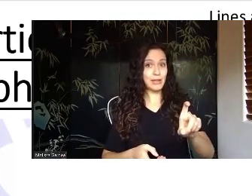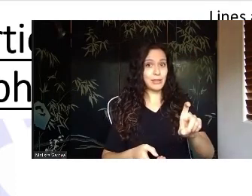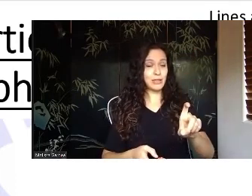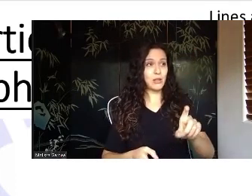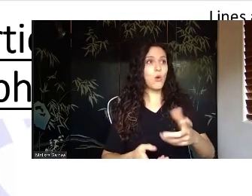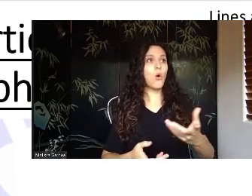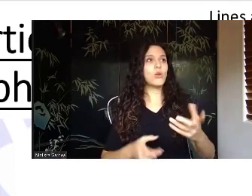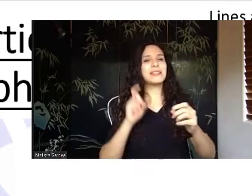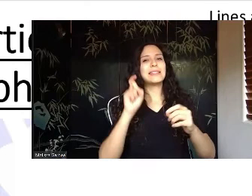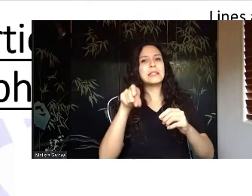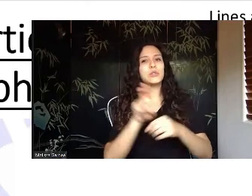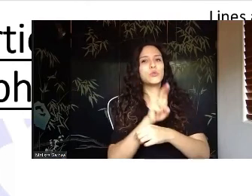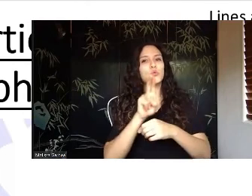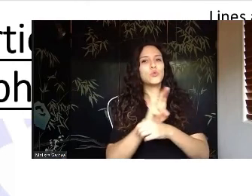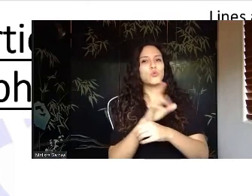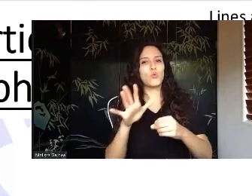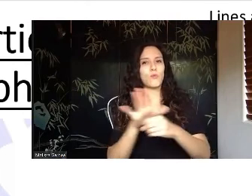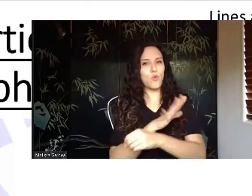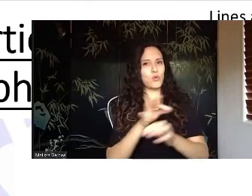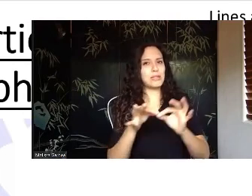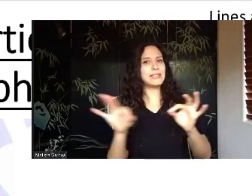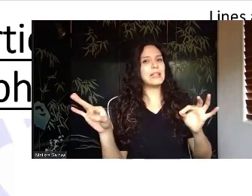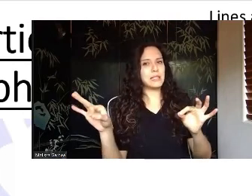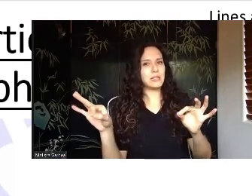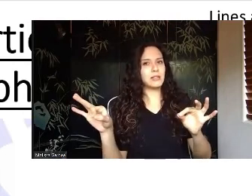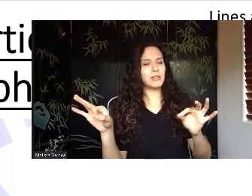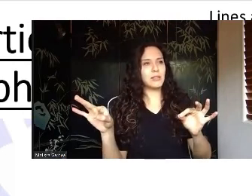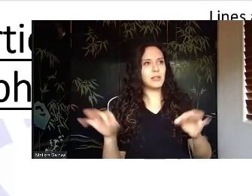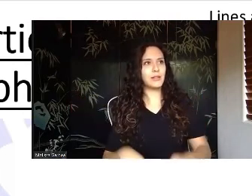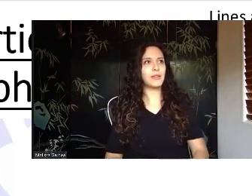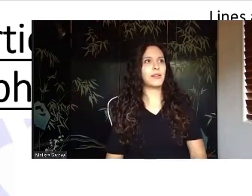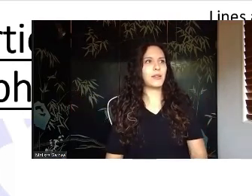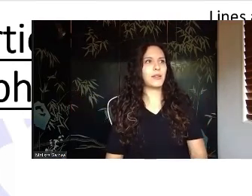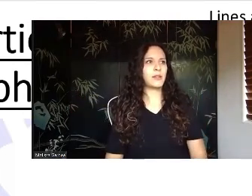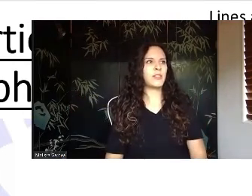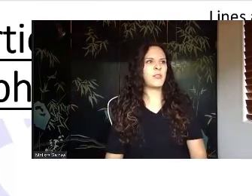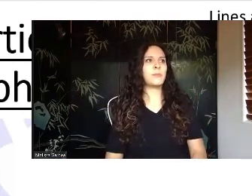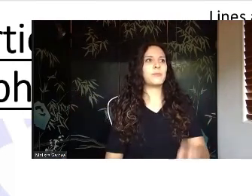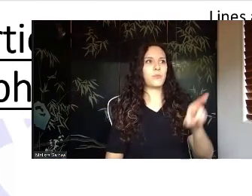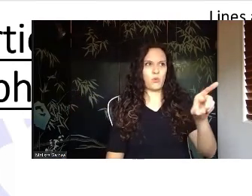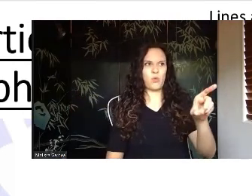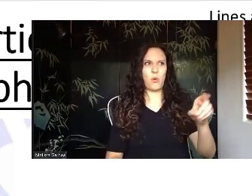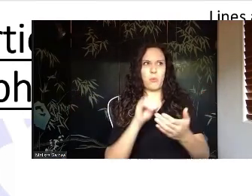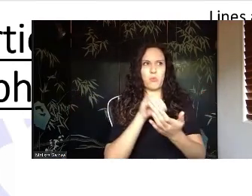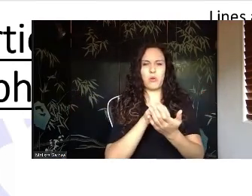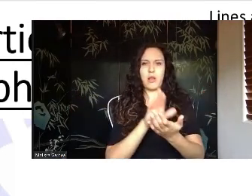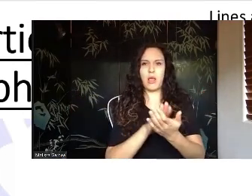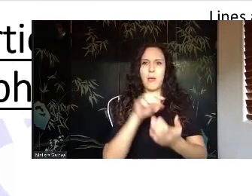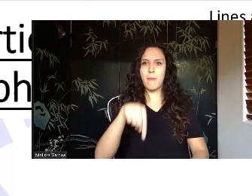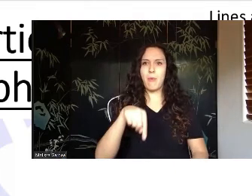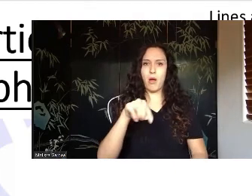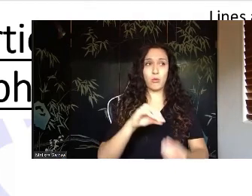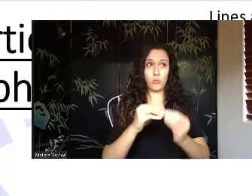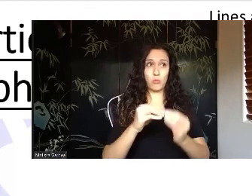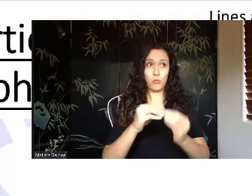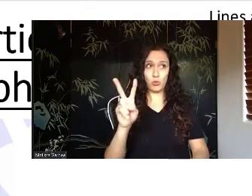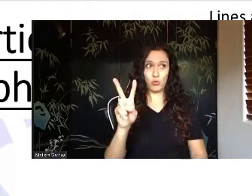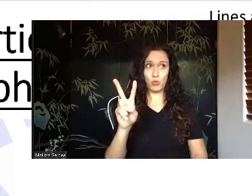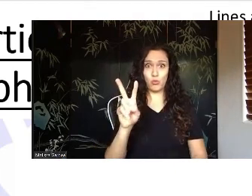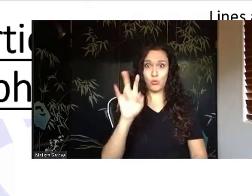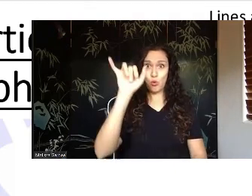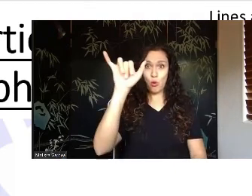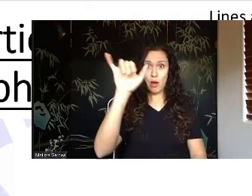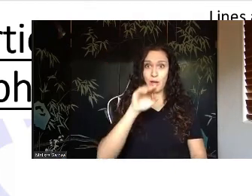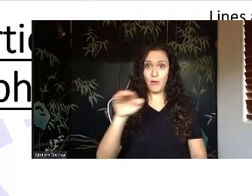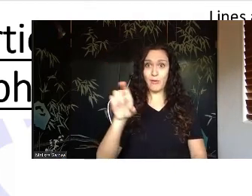over x. Well, I want that in complete sentences. So let me see. This is going to be good work for the unit rate. So I'm going to put